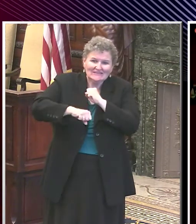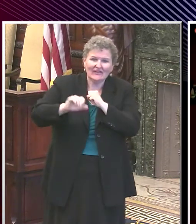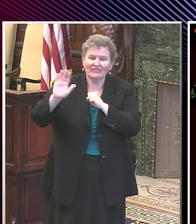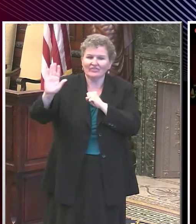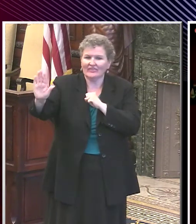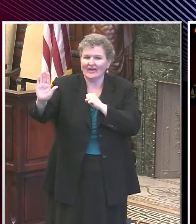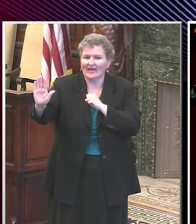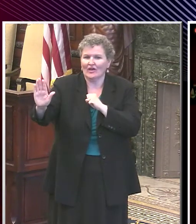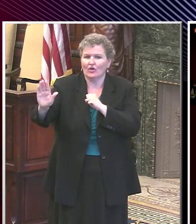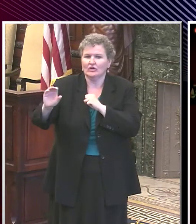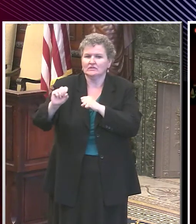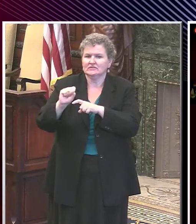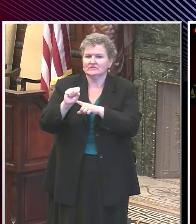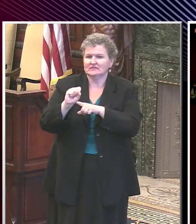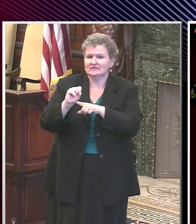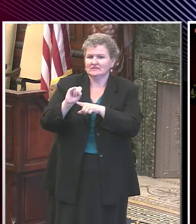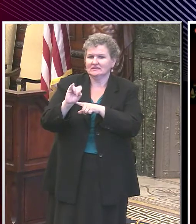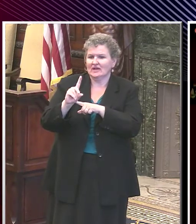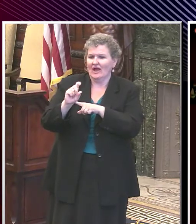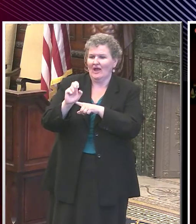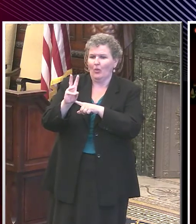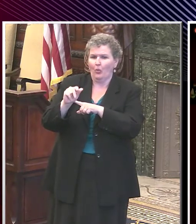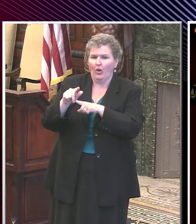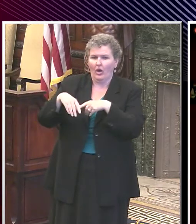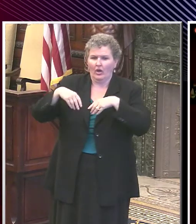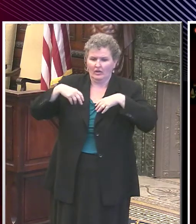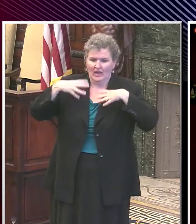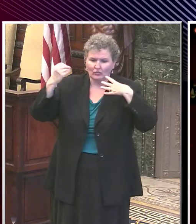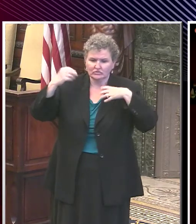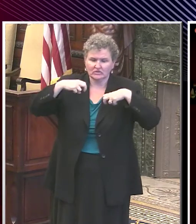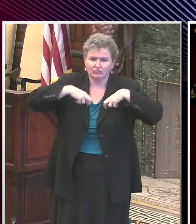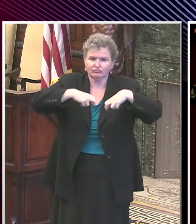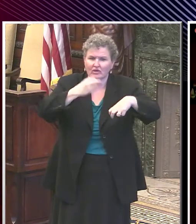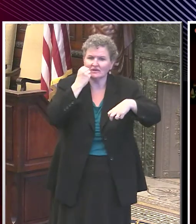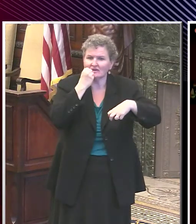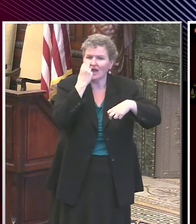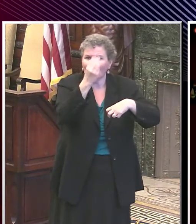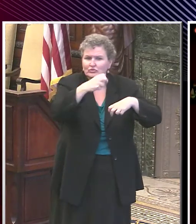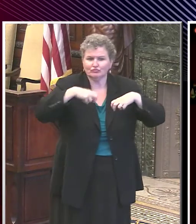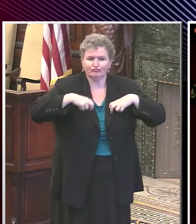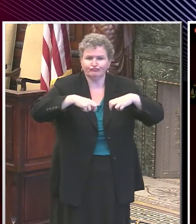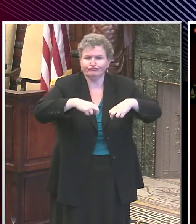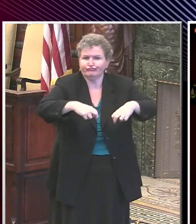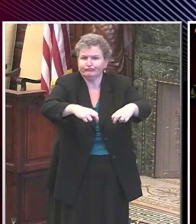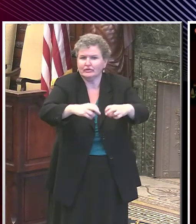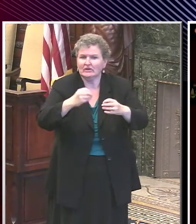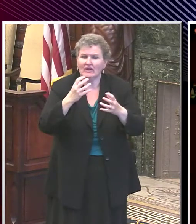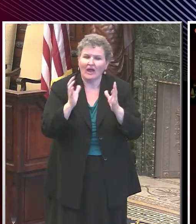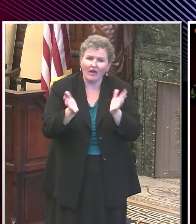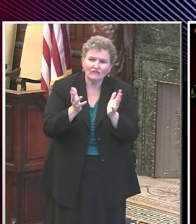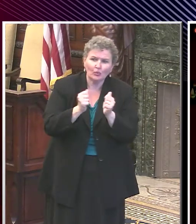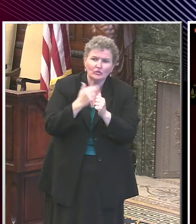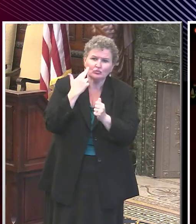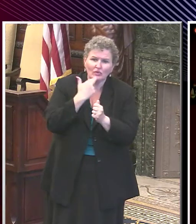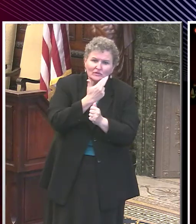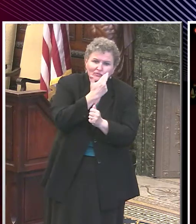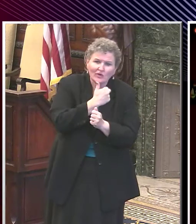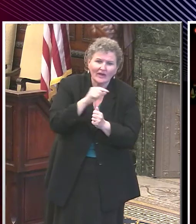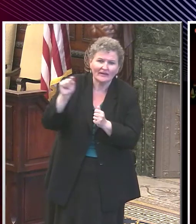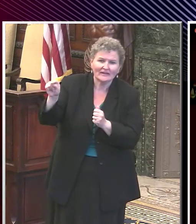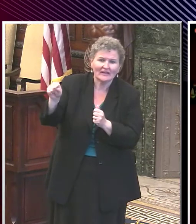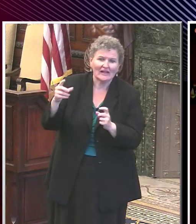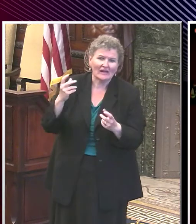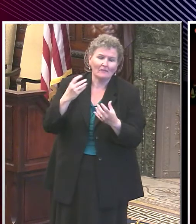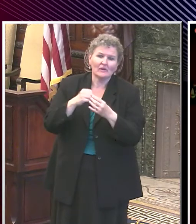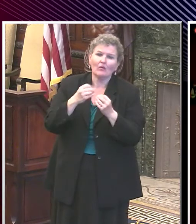and, surrounding area outside. Had a conversation with a restaurateur before we got on here today, and he was thankful that